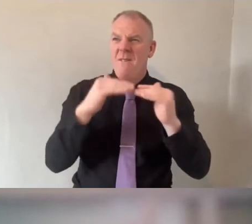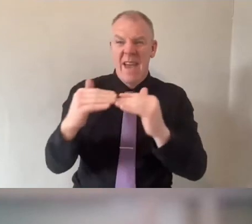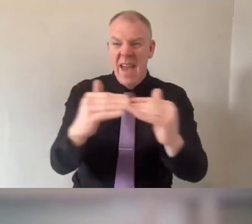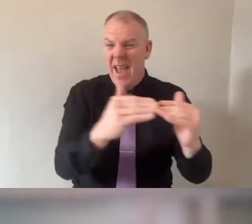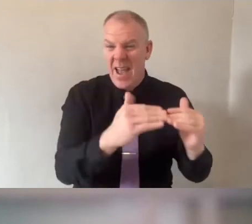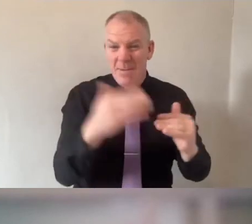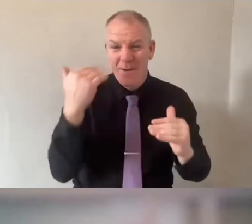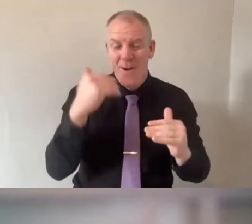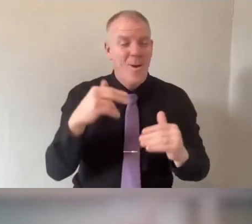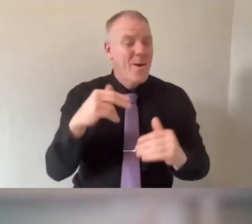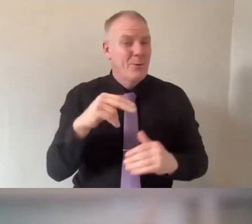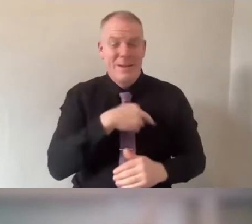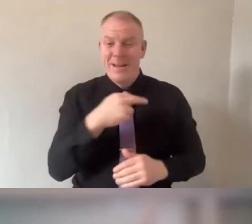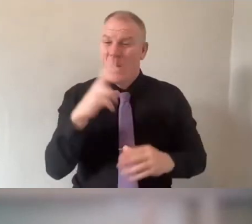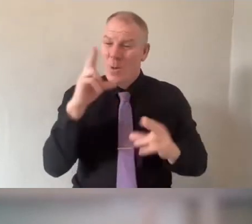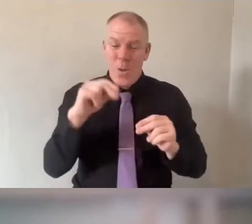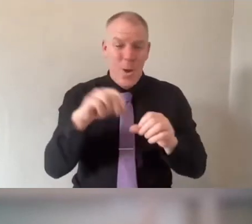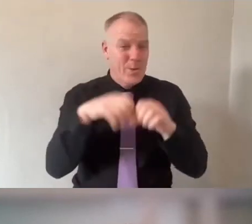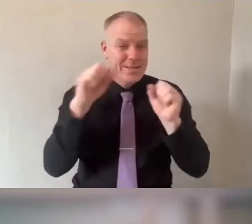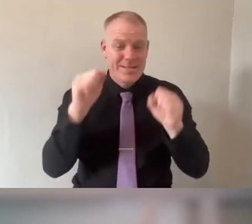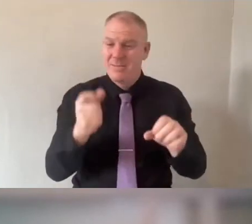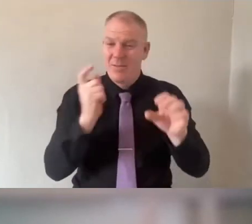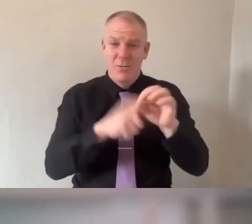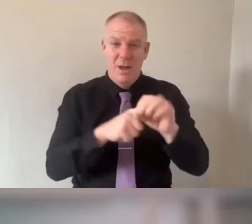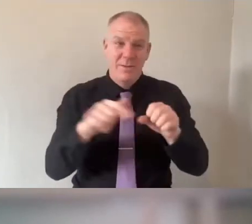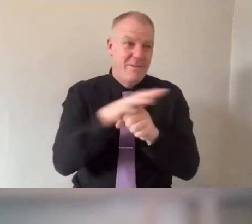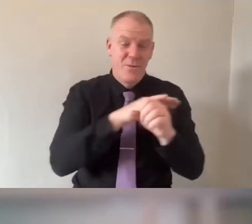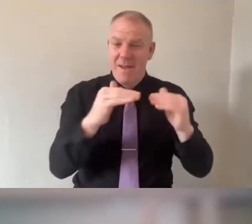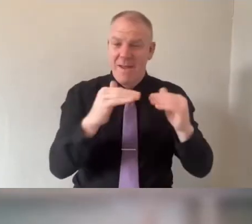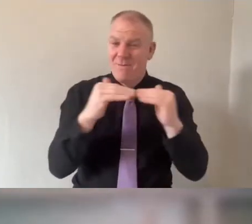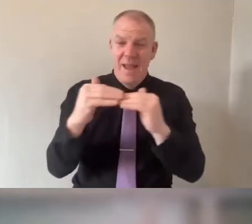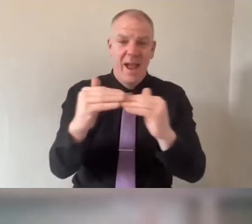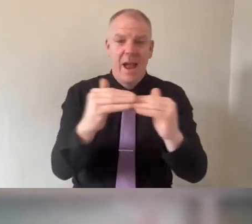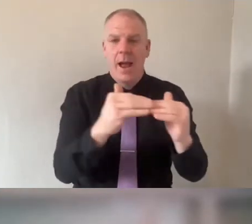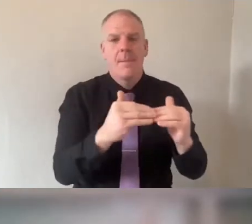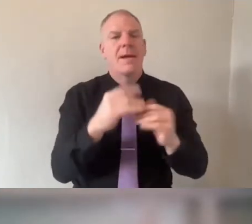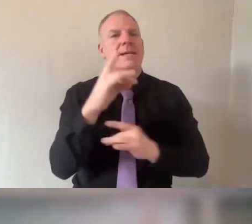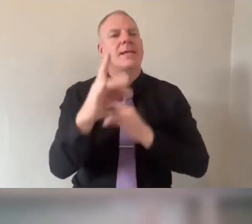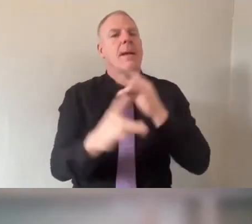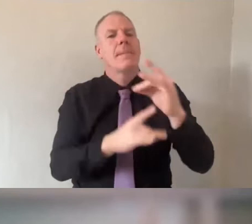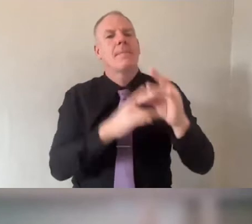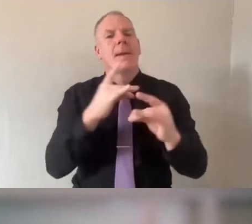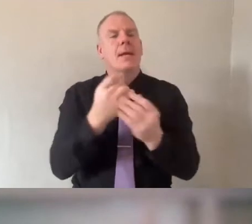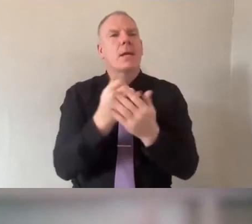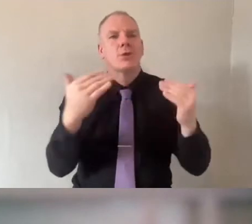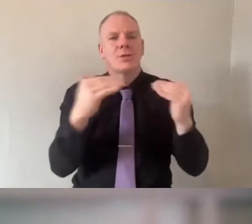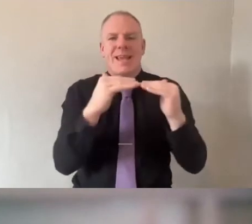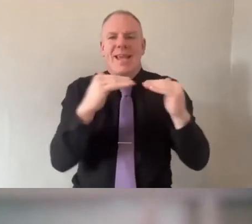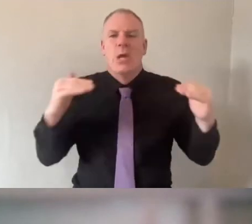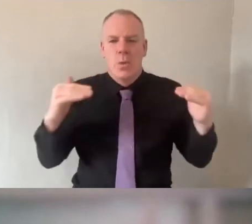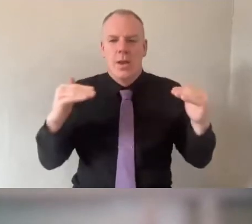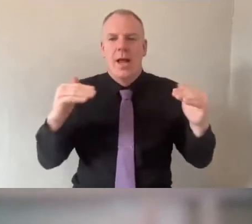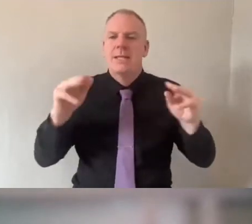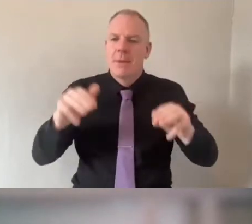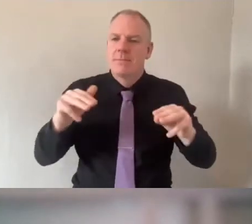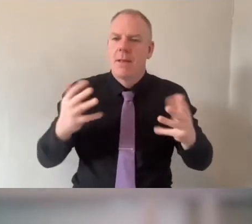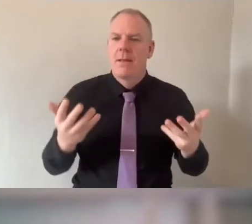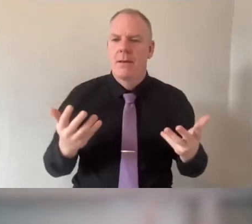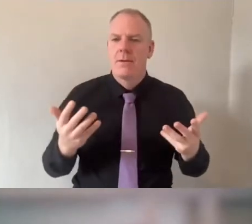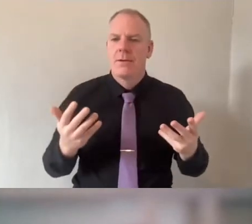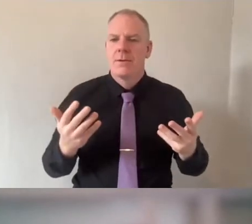reality is no system of qualifications is totally fair. It's about trying to make it as equitable and as fair as possible. But I